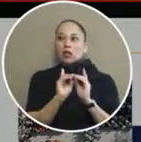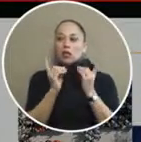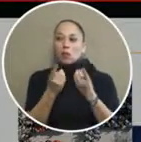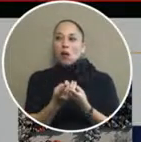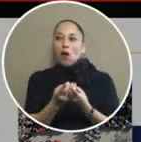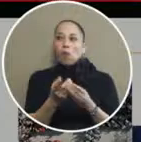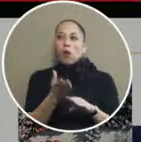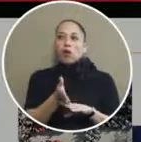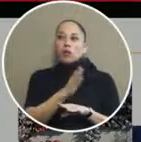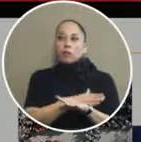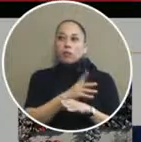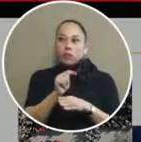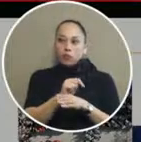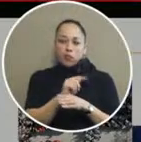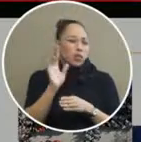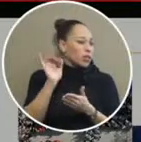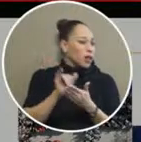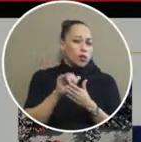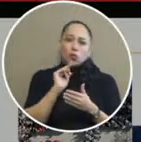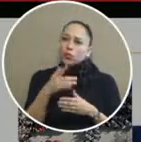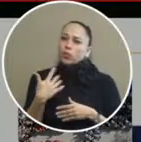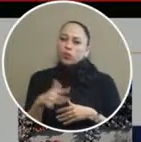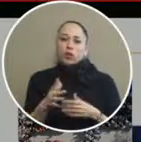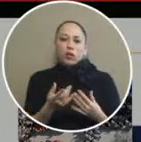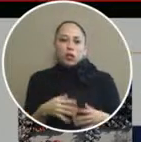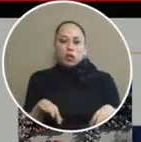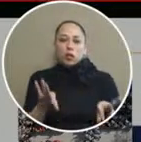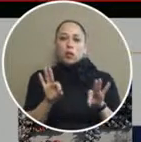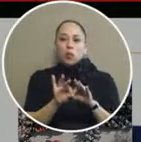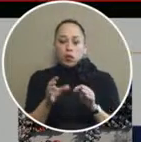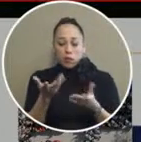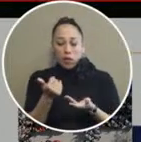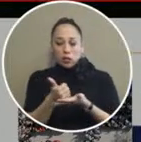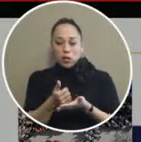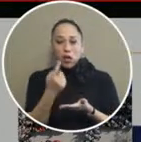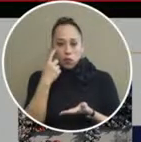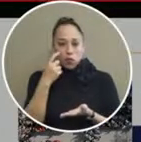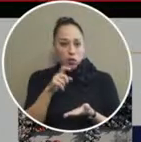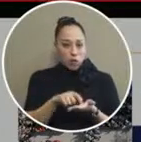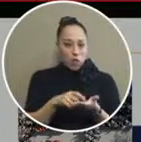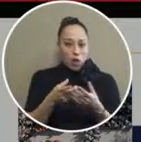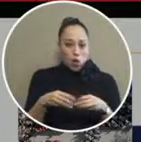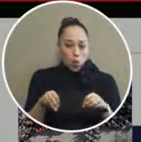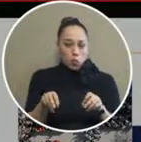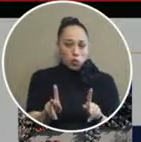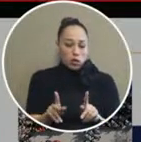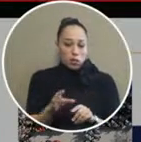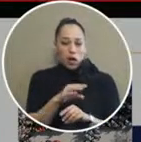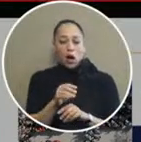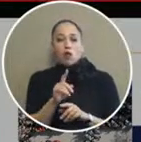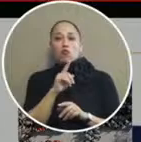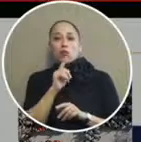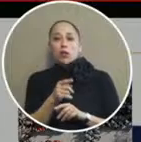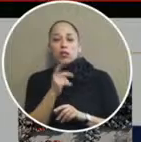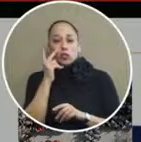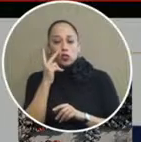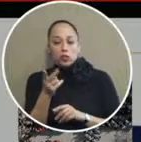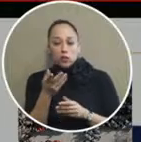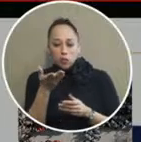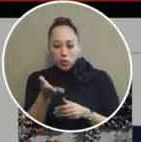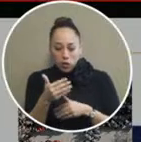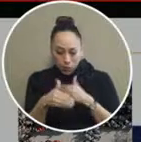improvement training. And that's going to be critical so that as we look to identify opportunities and really look at our